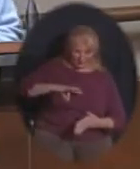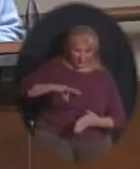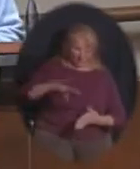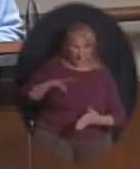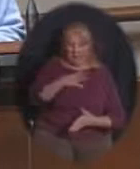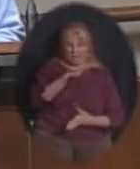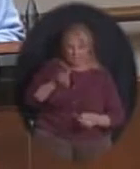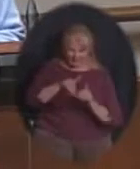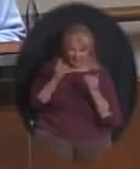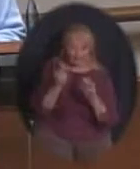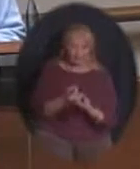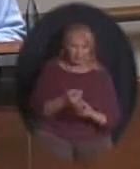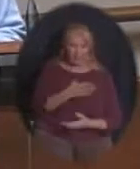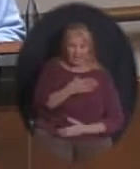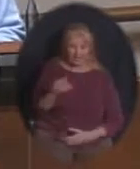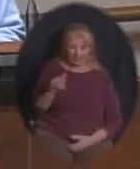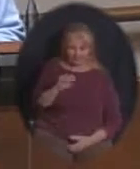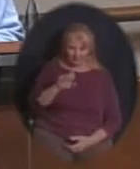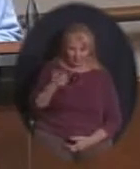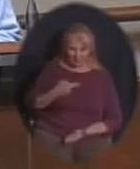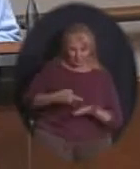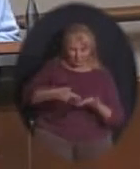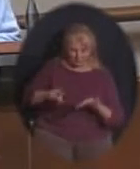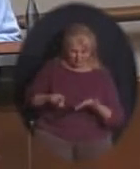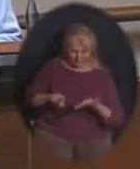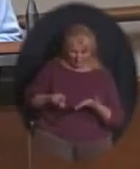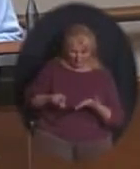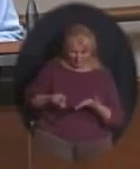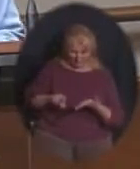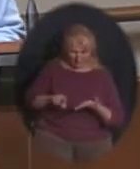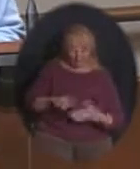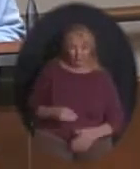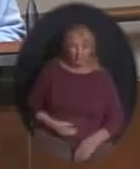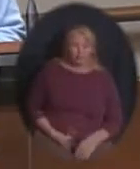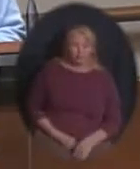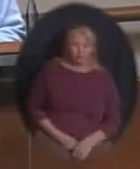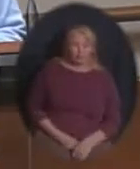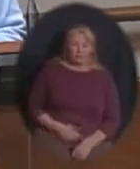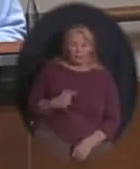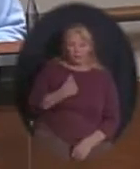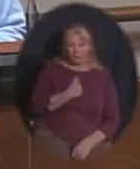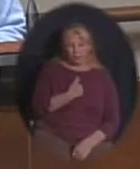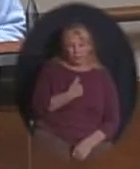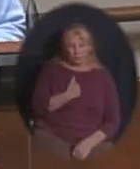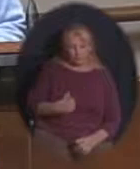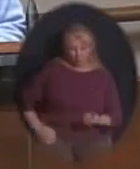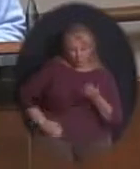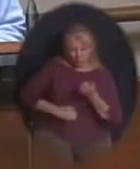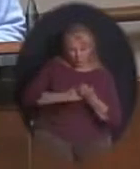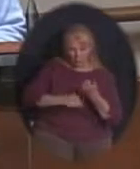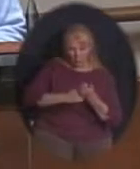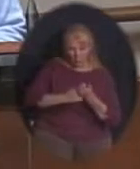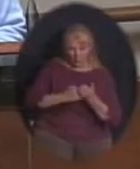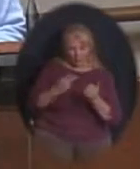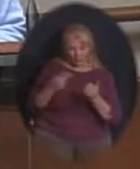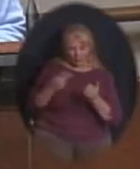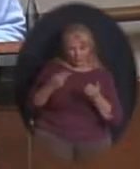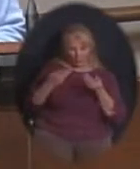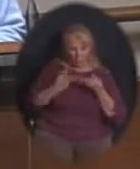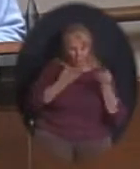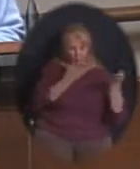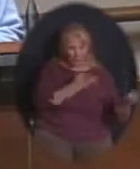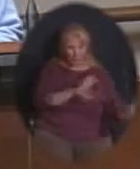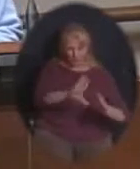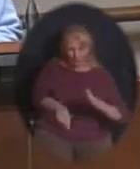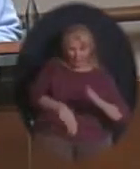I'm a tax-paying resident of the school district, so I'm a stakeholder. I'm speaking in support of the proposal tonight to add an